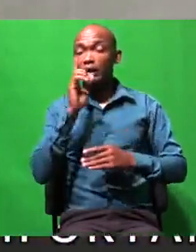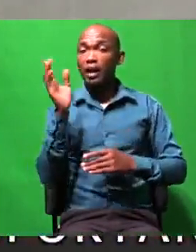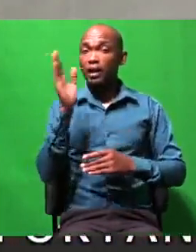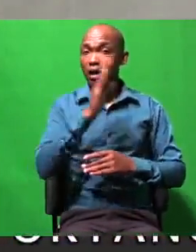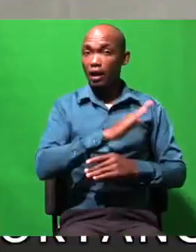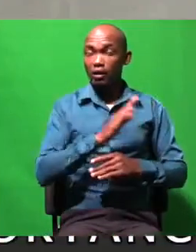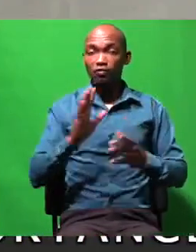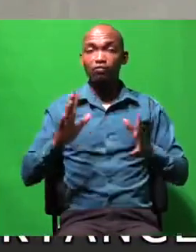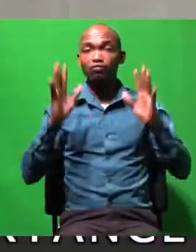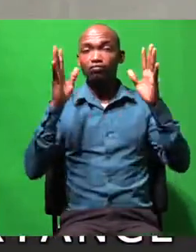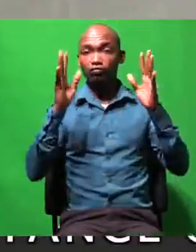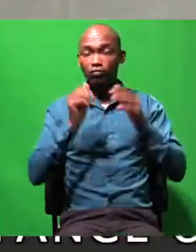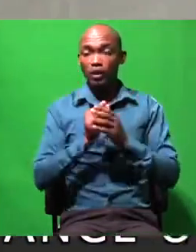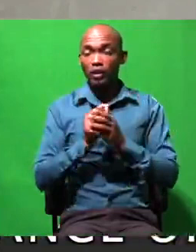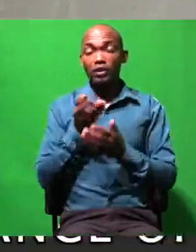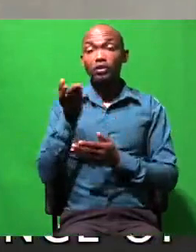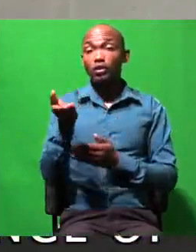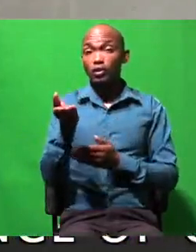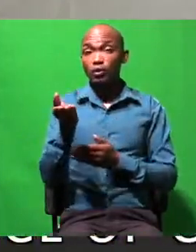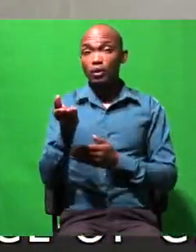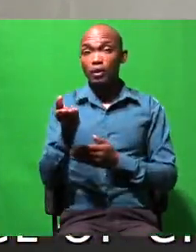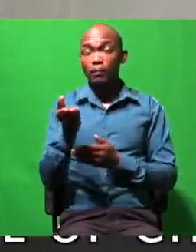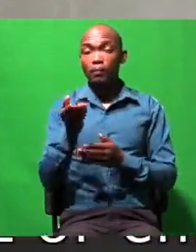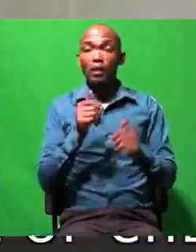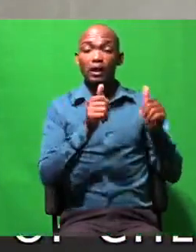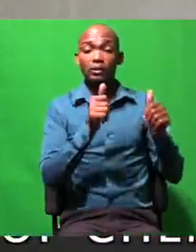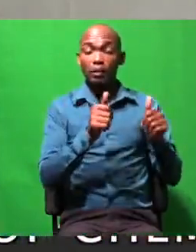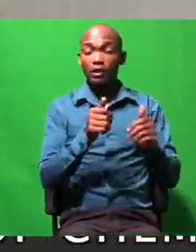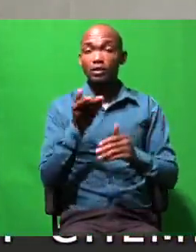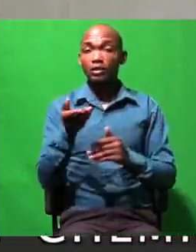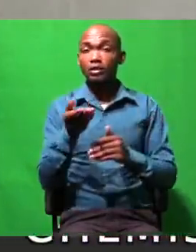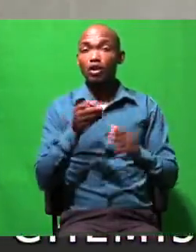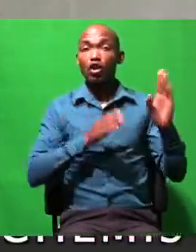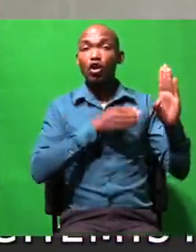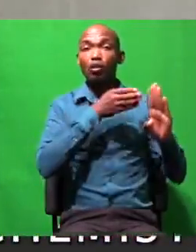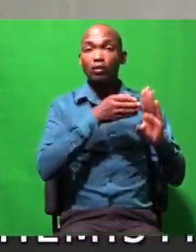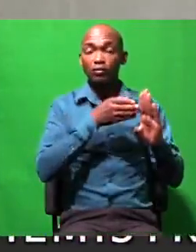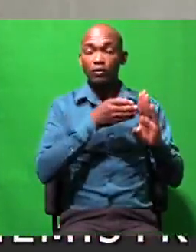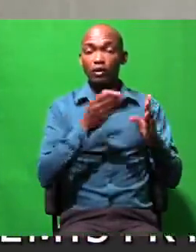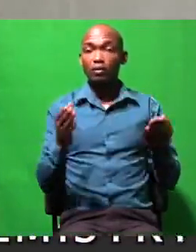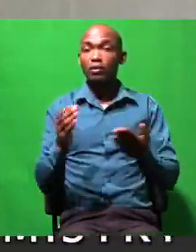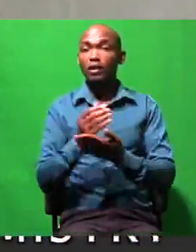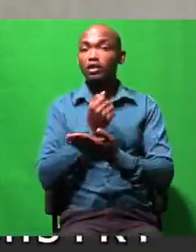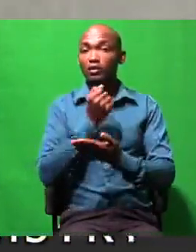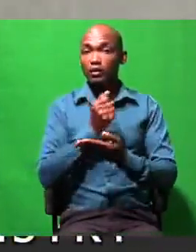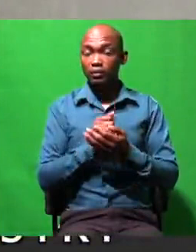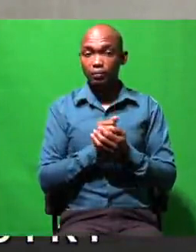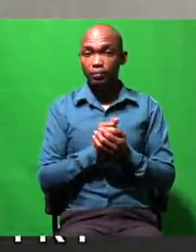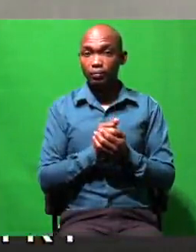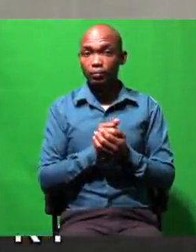this lesson, we expect this objective to be achieved.